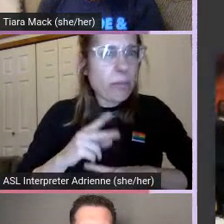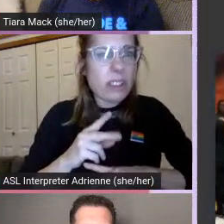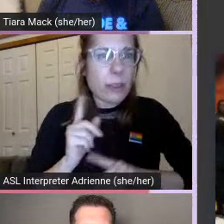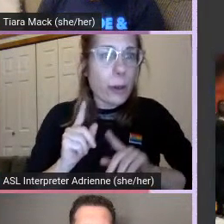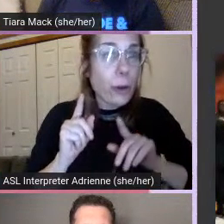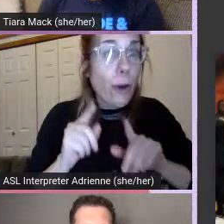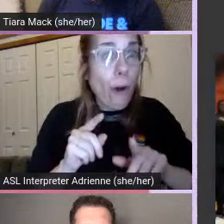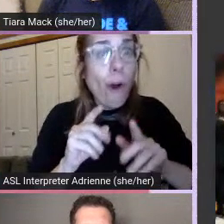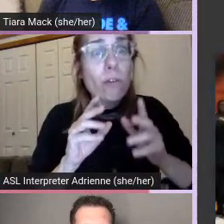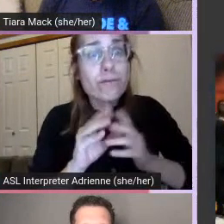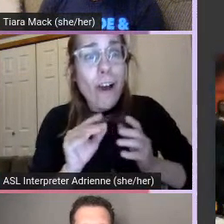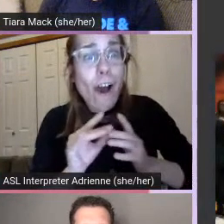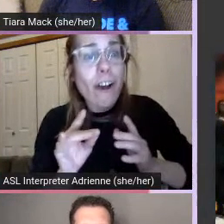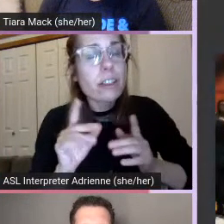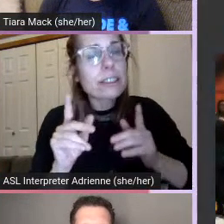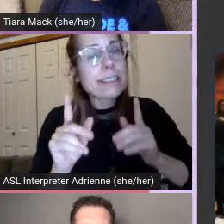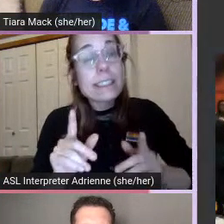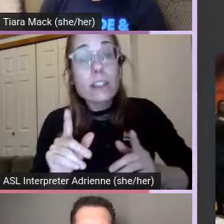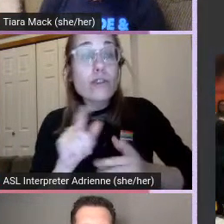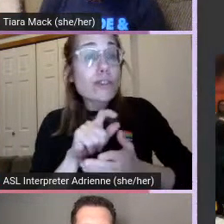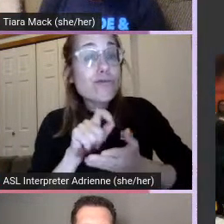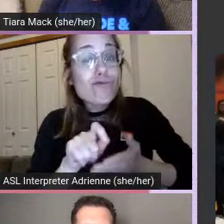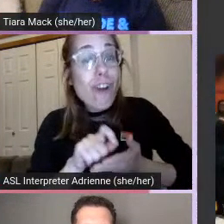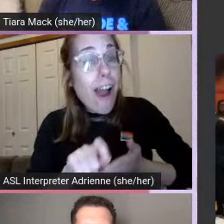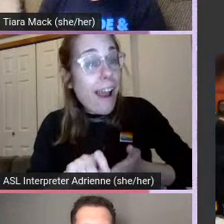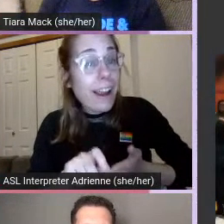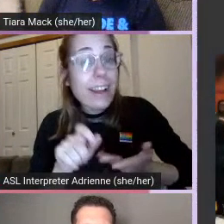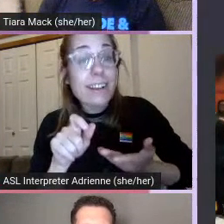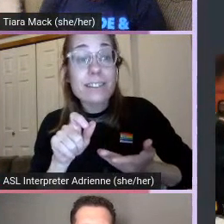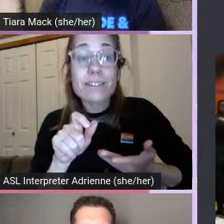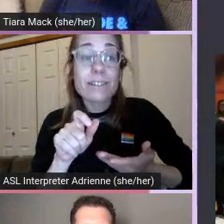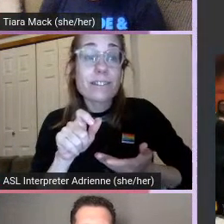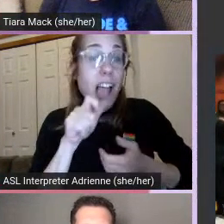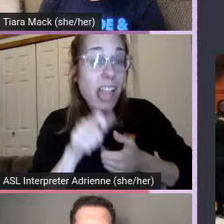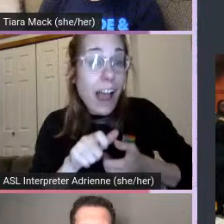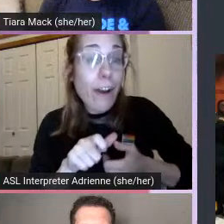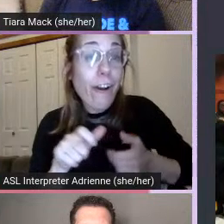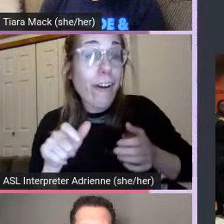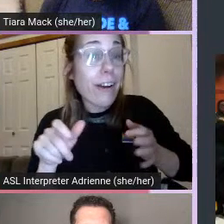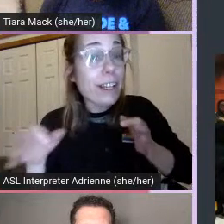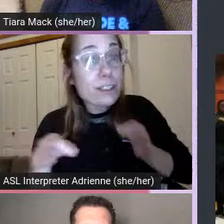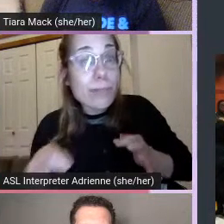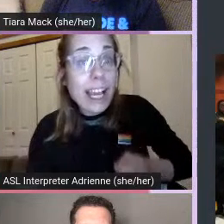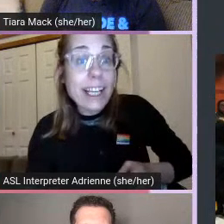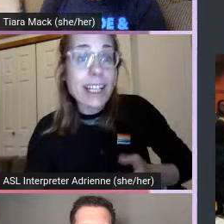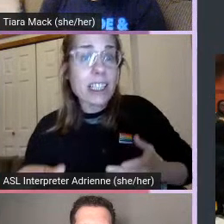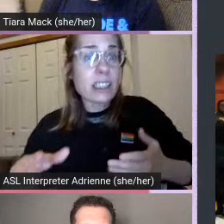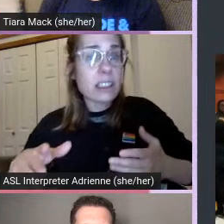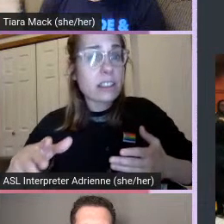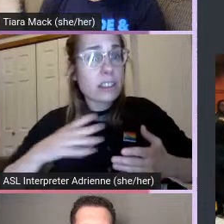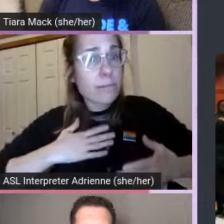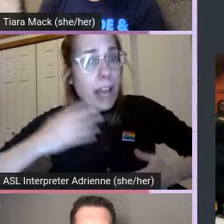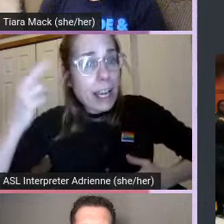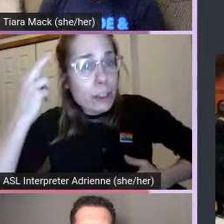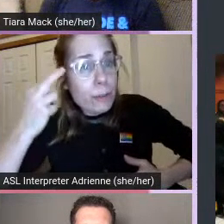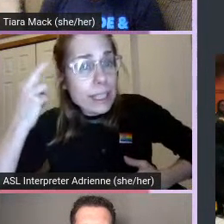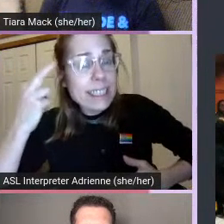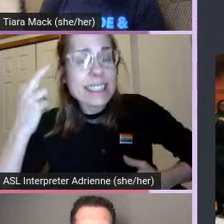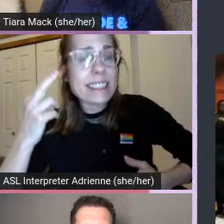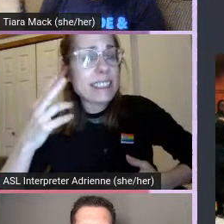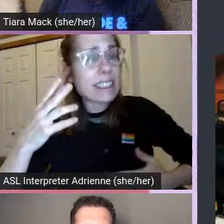are paying attention to the issues and they care enough to write their own personal reasons why they care about passing or halting